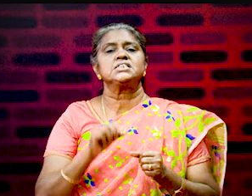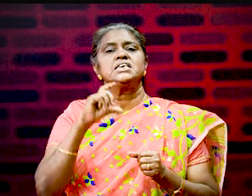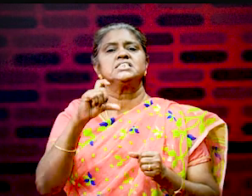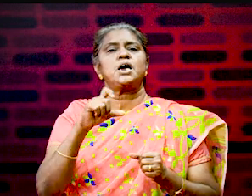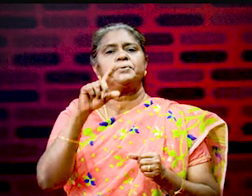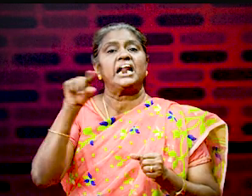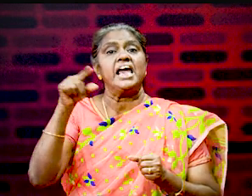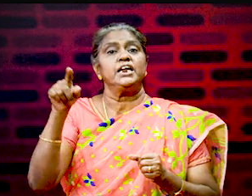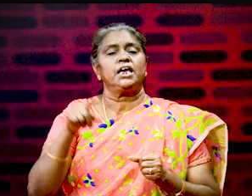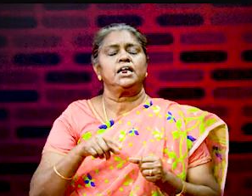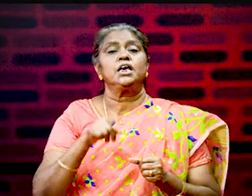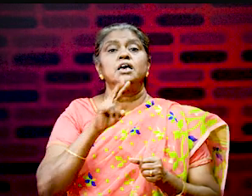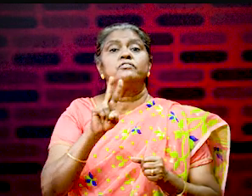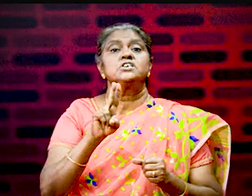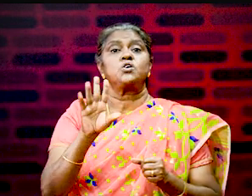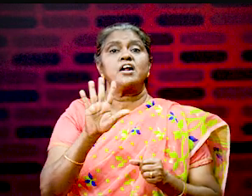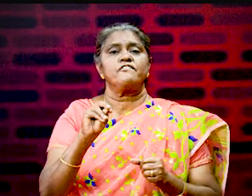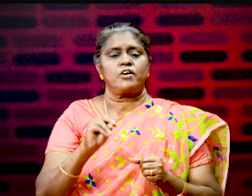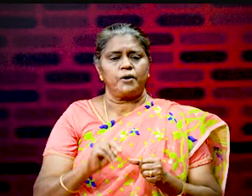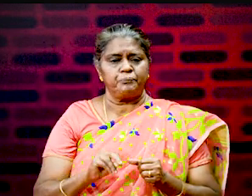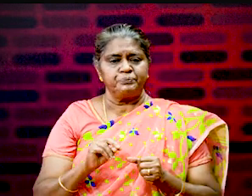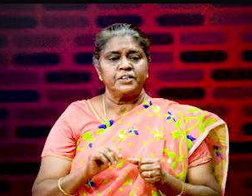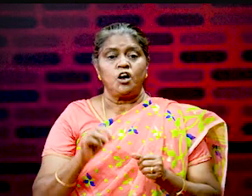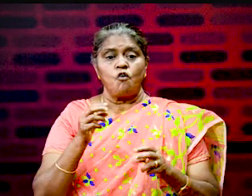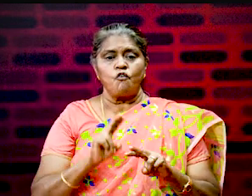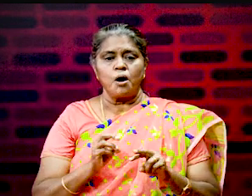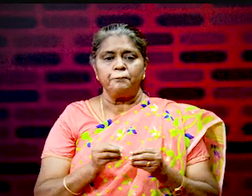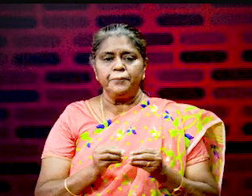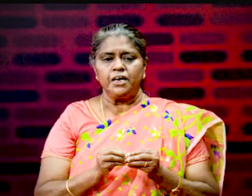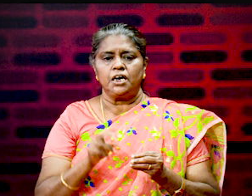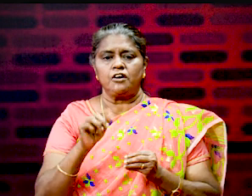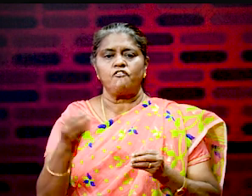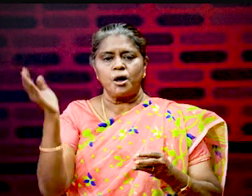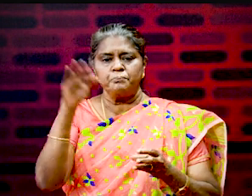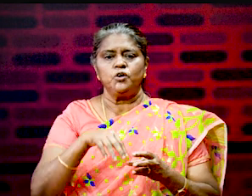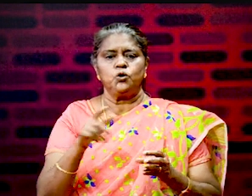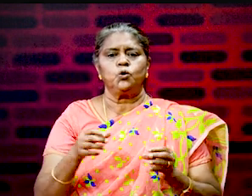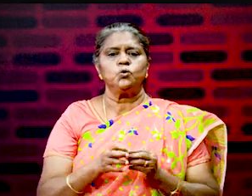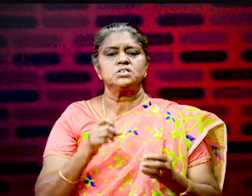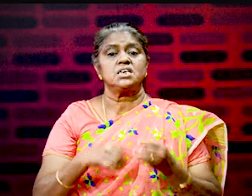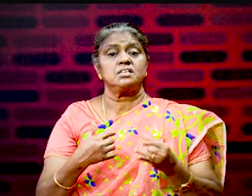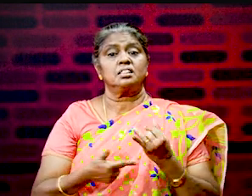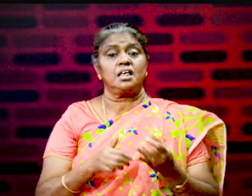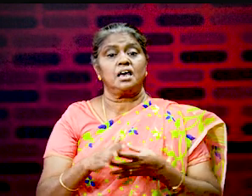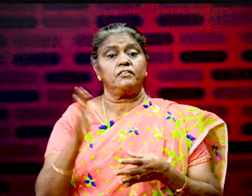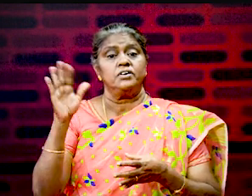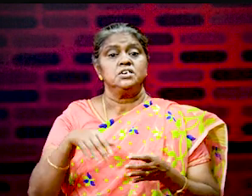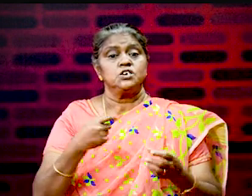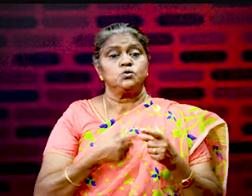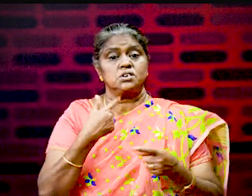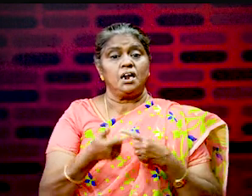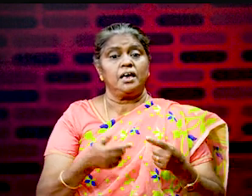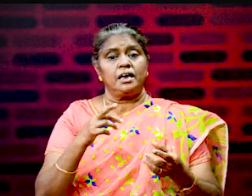from you to do such a thing as this, to slay the righteous with the wicked, so that the righteous should be as the